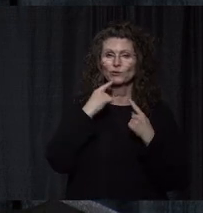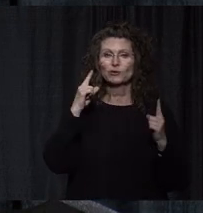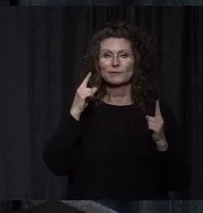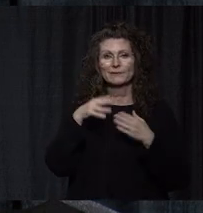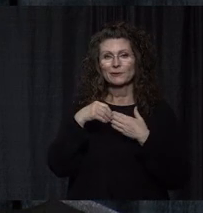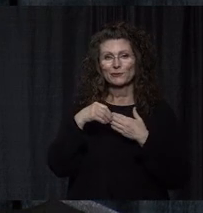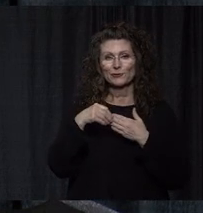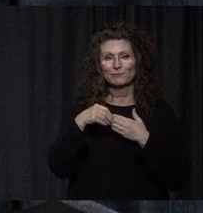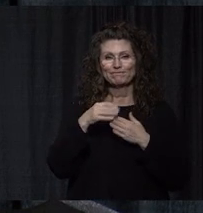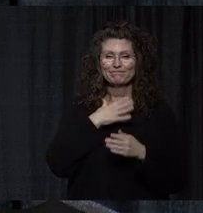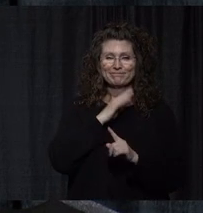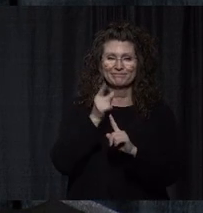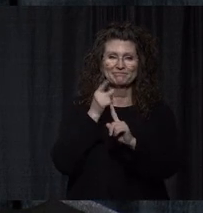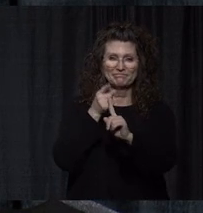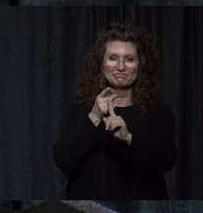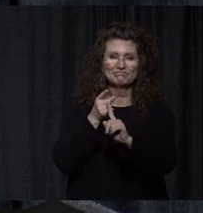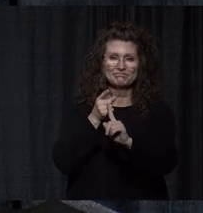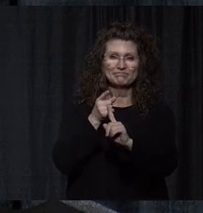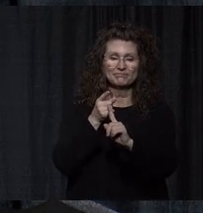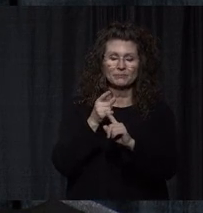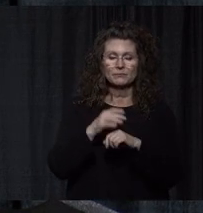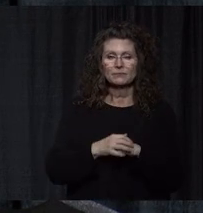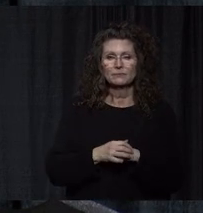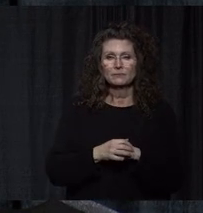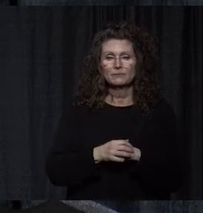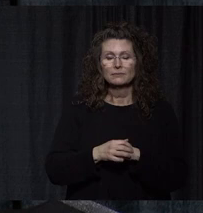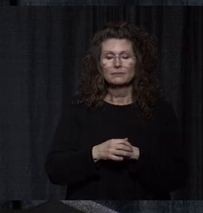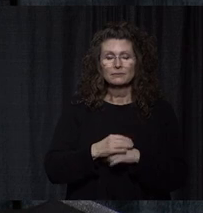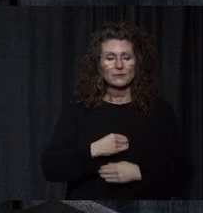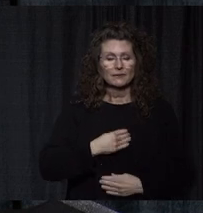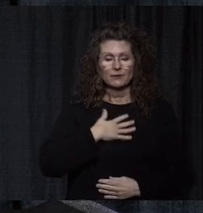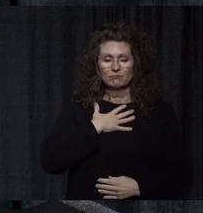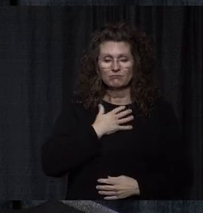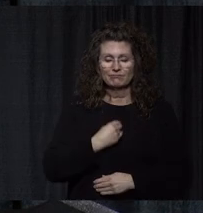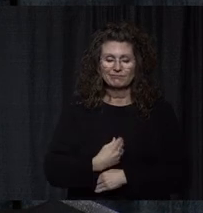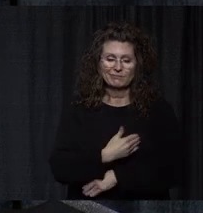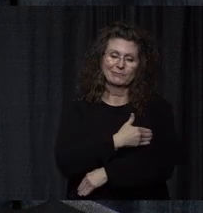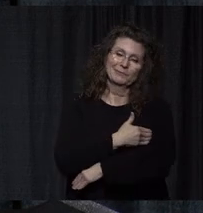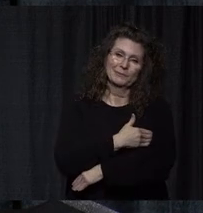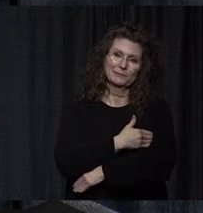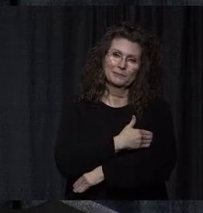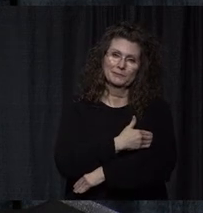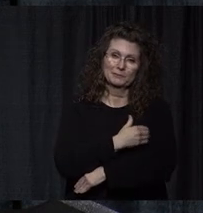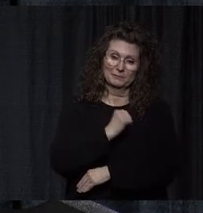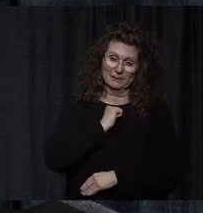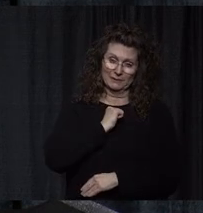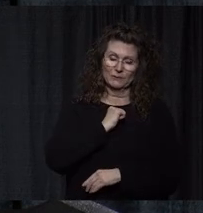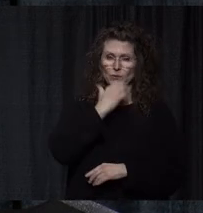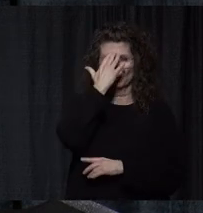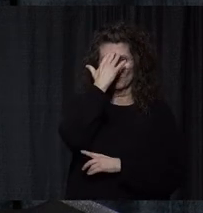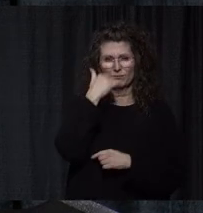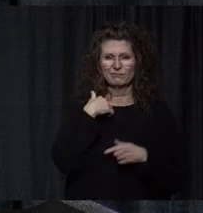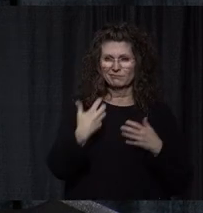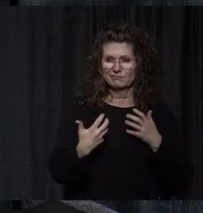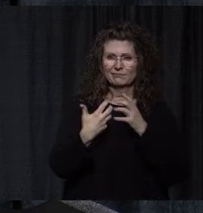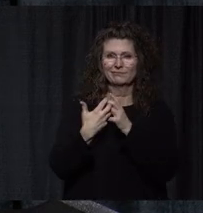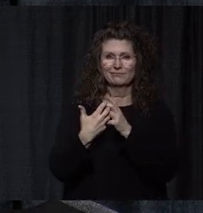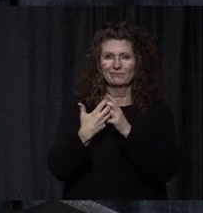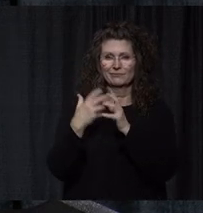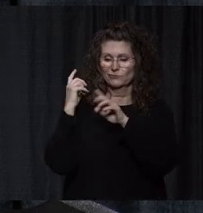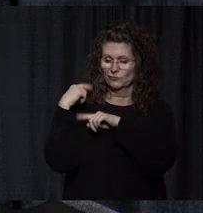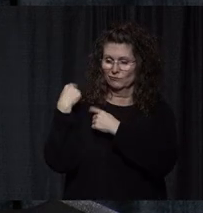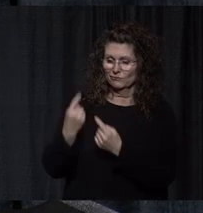is what I work towards. And it's been empowering to know that I don't have to fit into that traditional